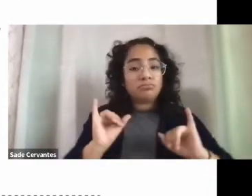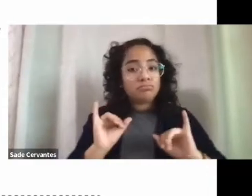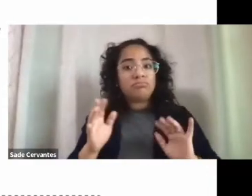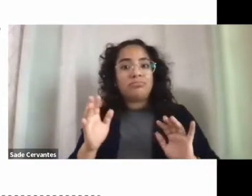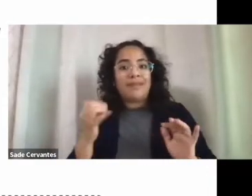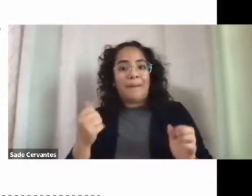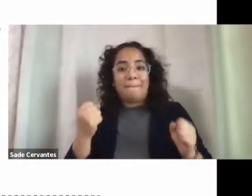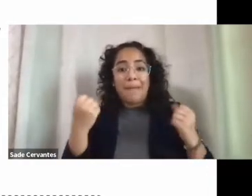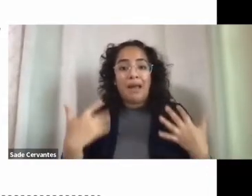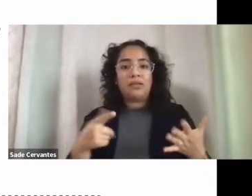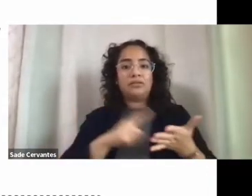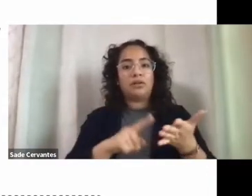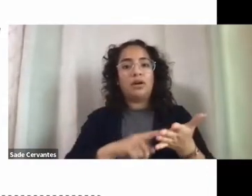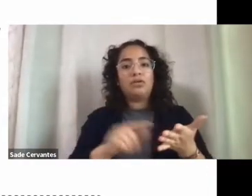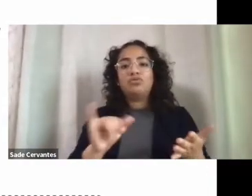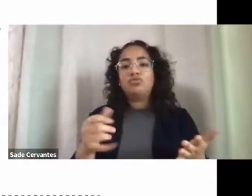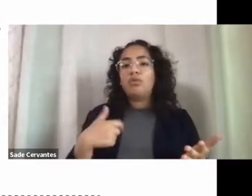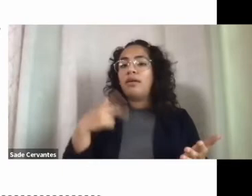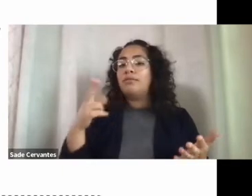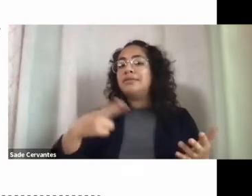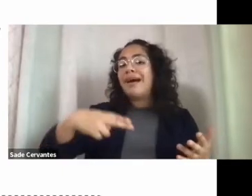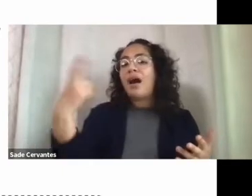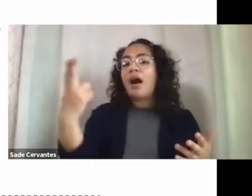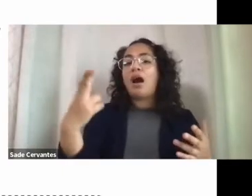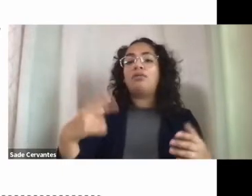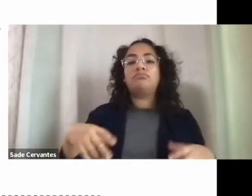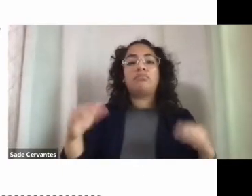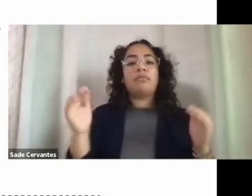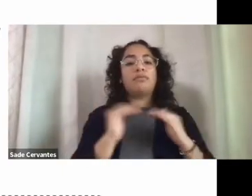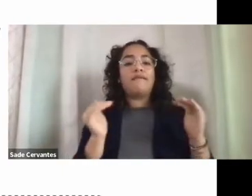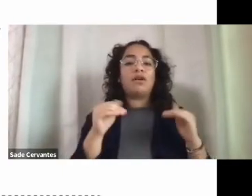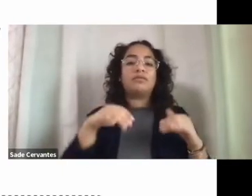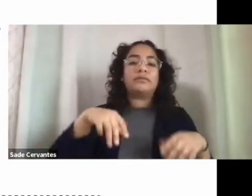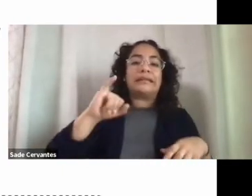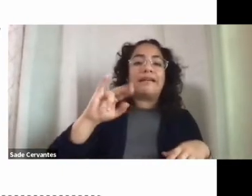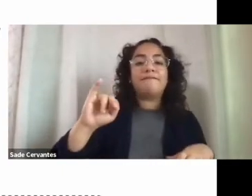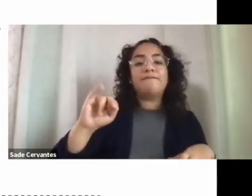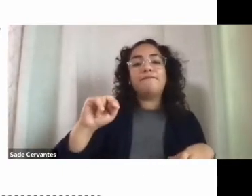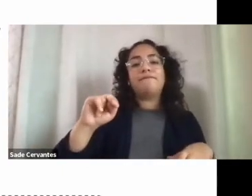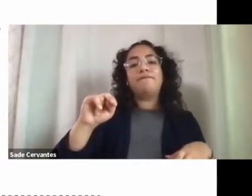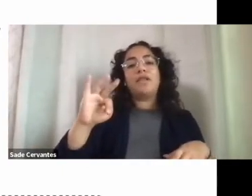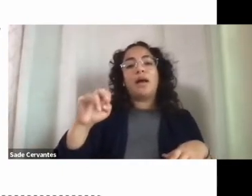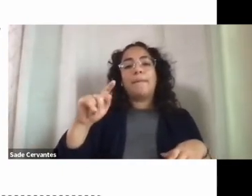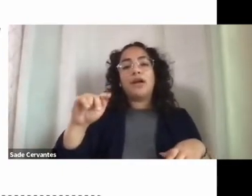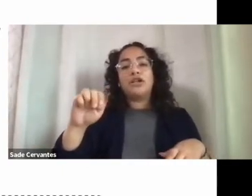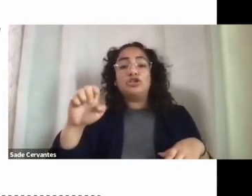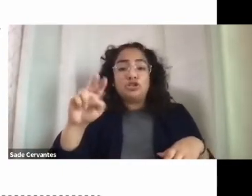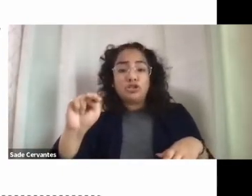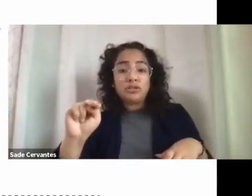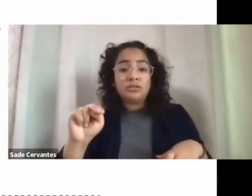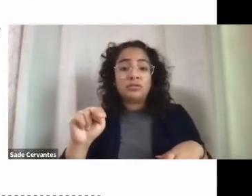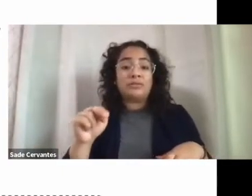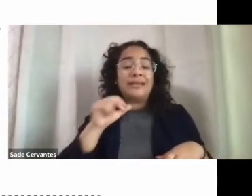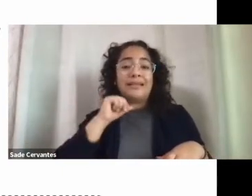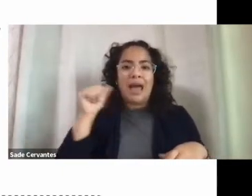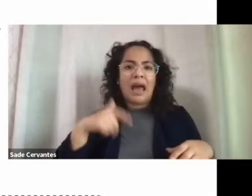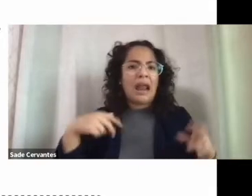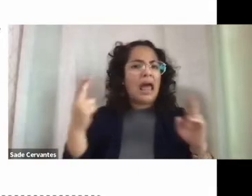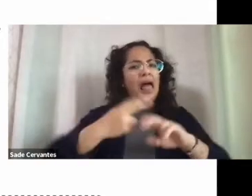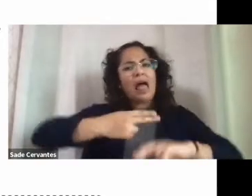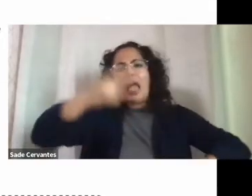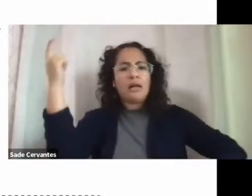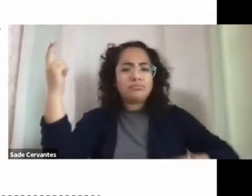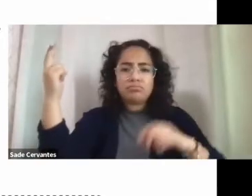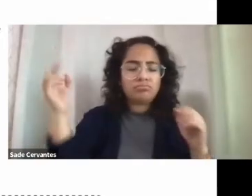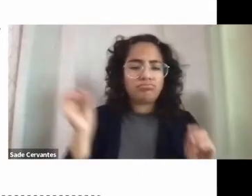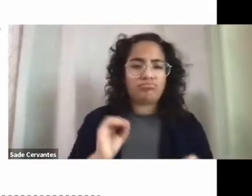have shown higher levels of inflammation in people experiencing long COVID. These are not through the roof levels that you